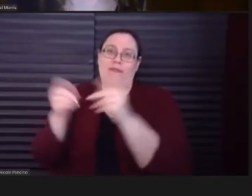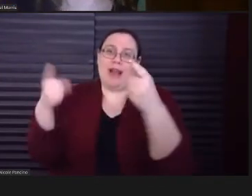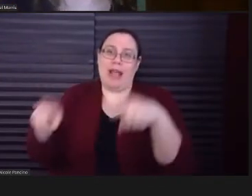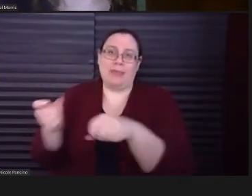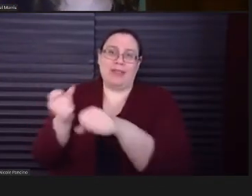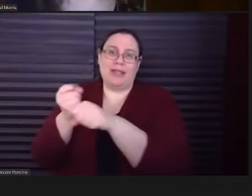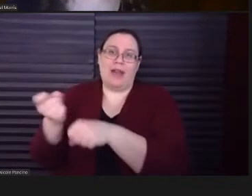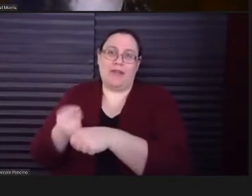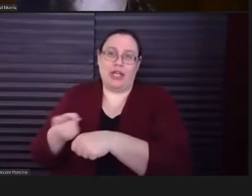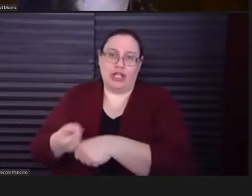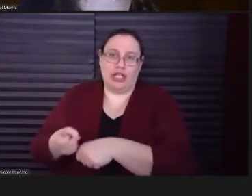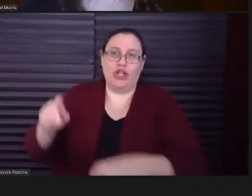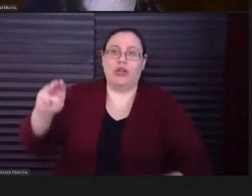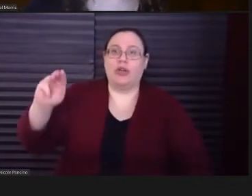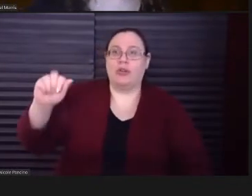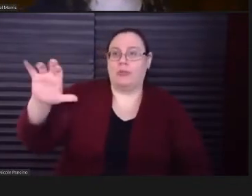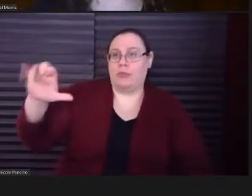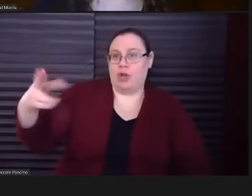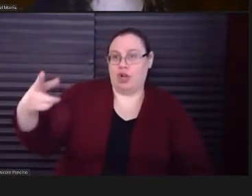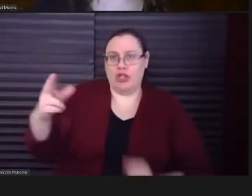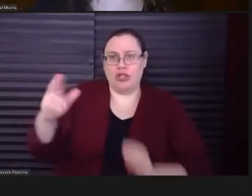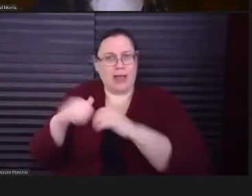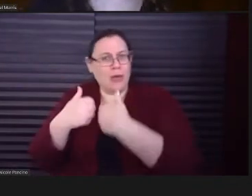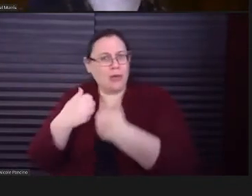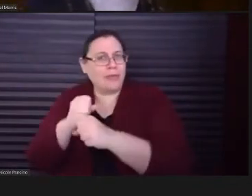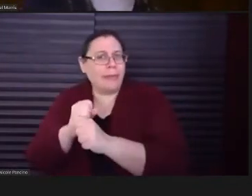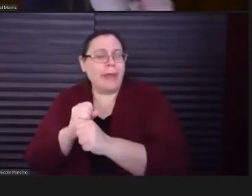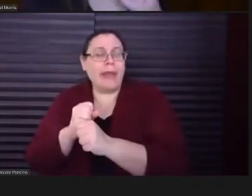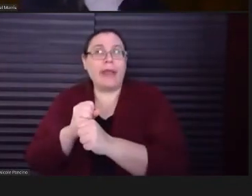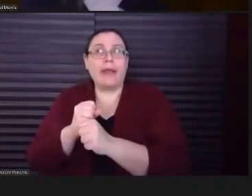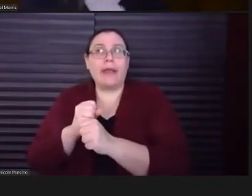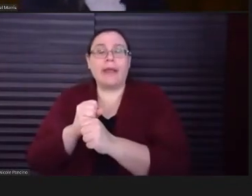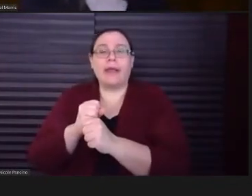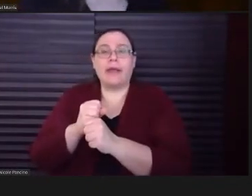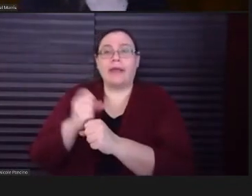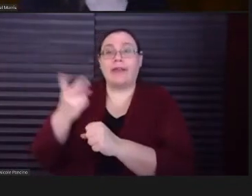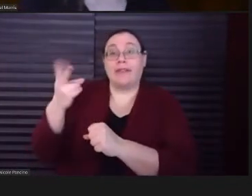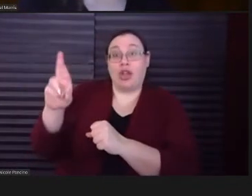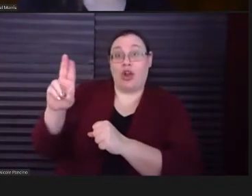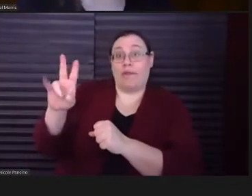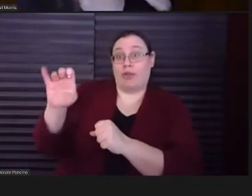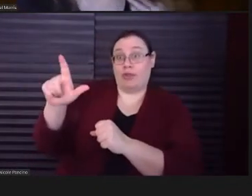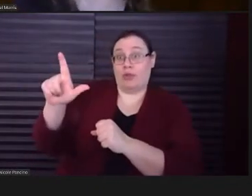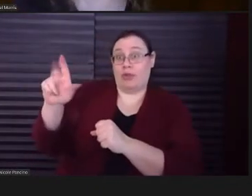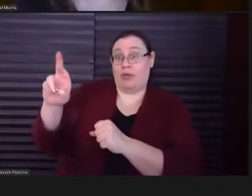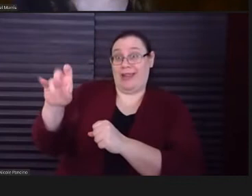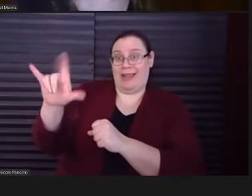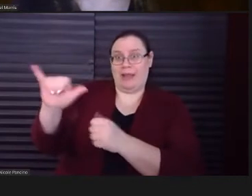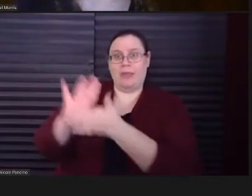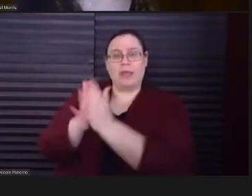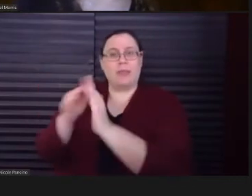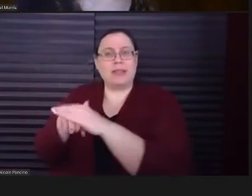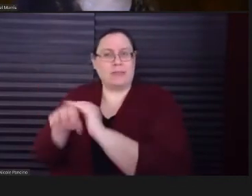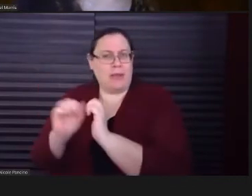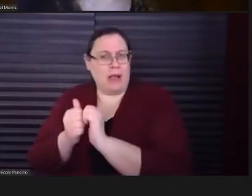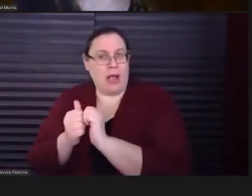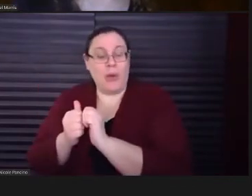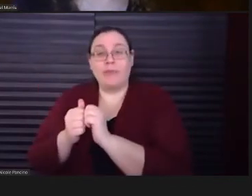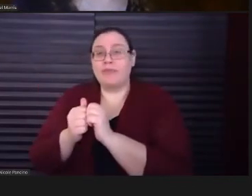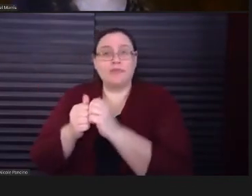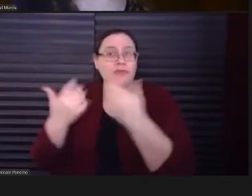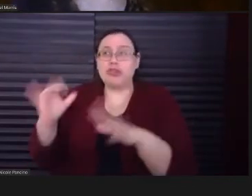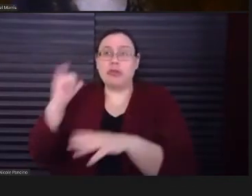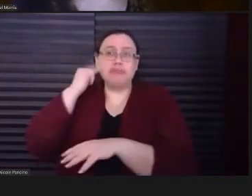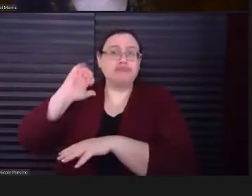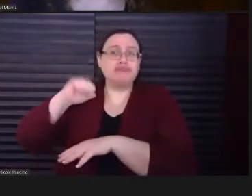on how to make virtual reality accessible. And so the ideas have been out there for some